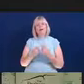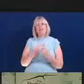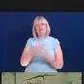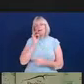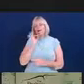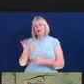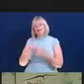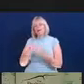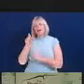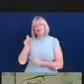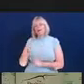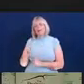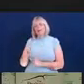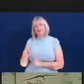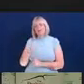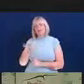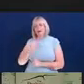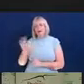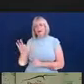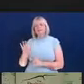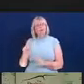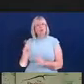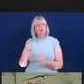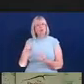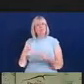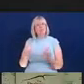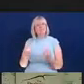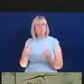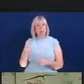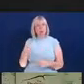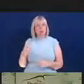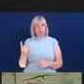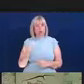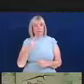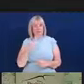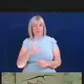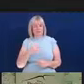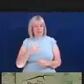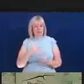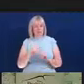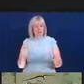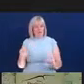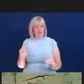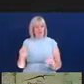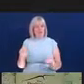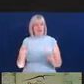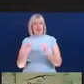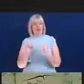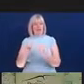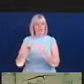Hannah say it levels the playing field, and it really does. For employees, they actually feel like they're achieving to their potential.